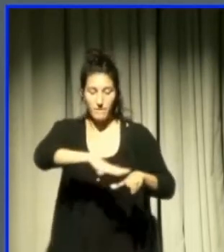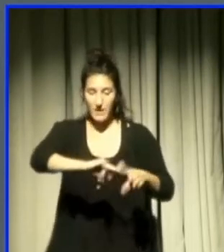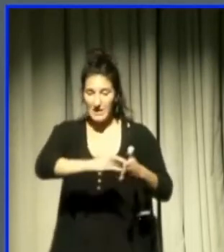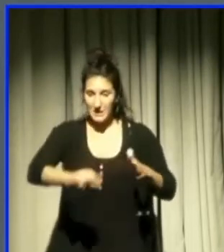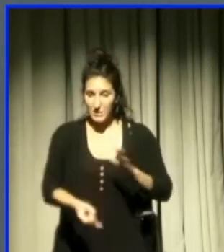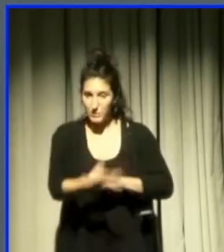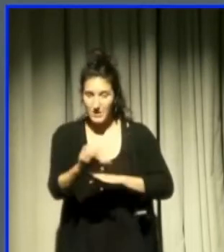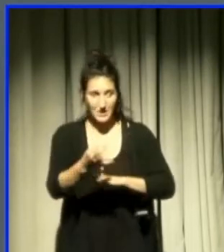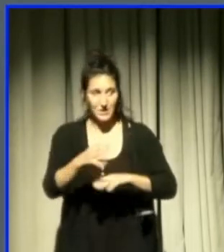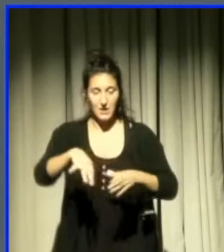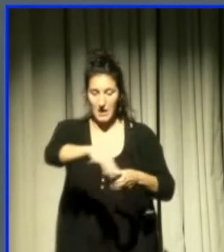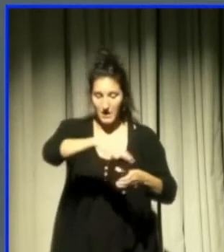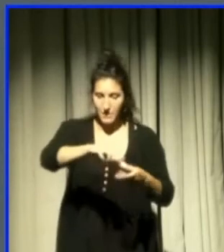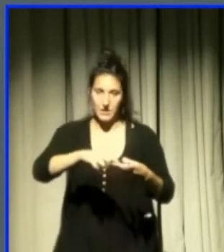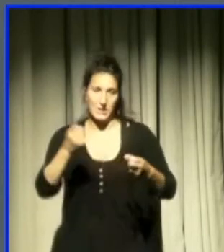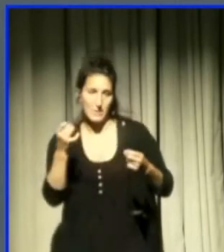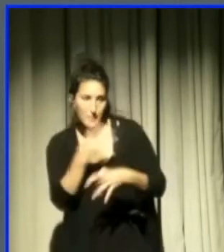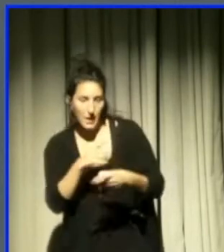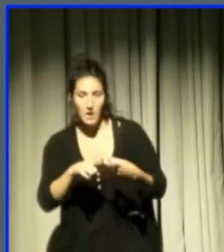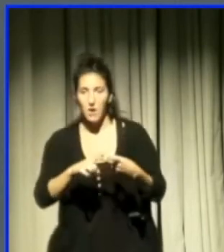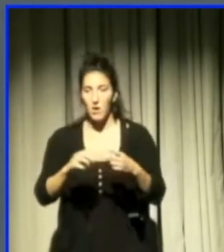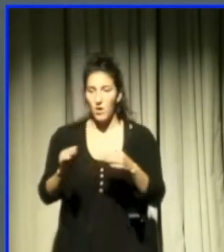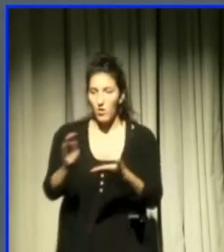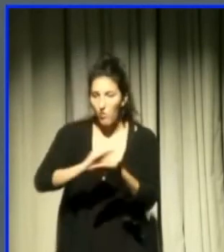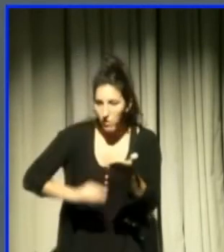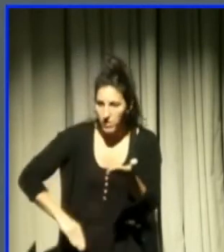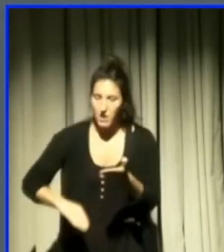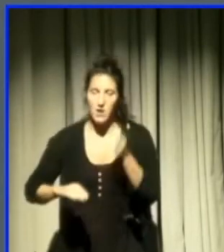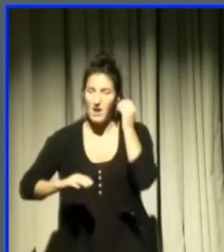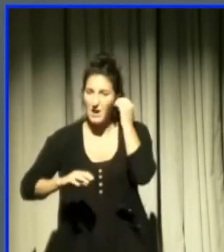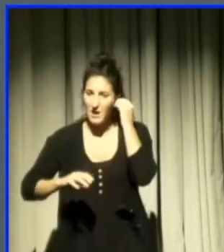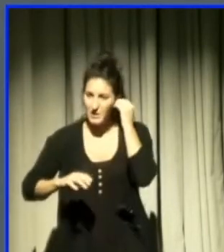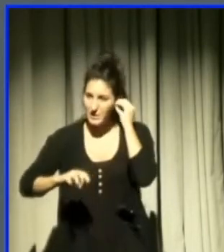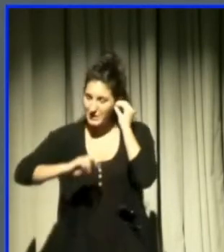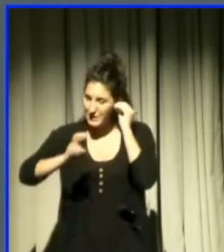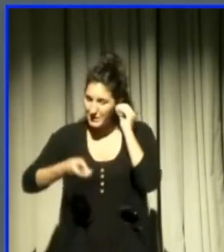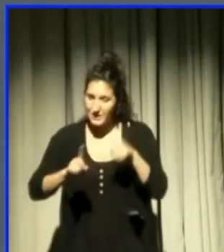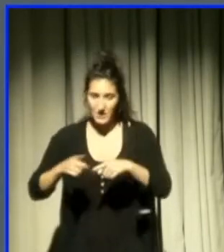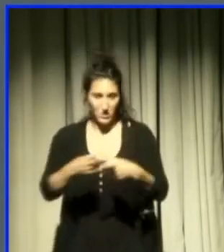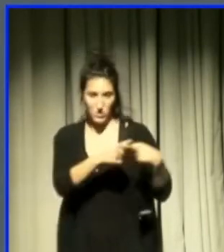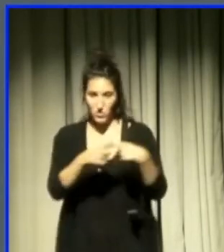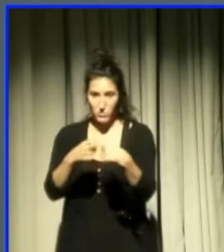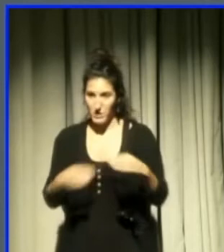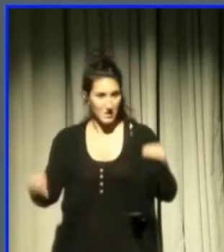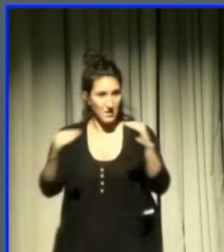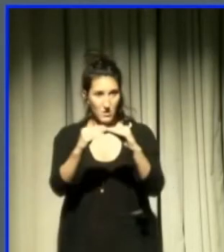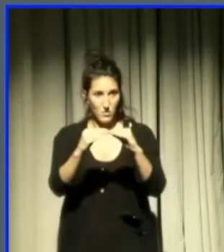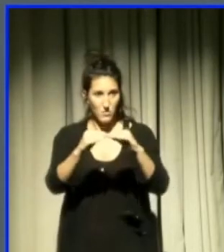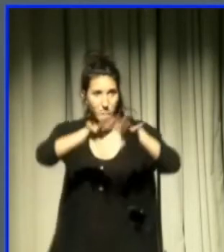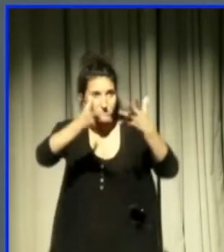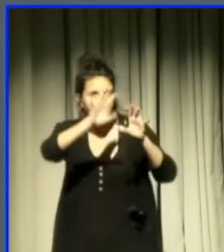workspaces that share the same hallmarks everywhere you go. A profusion of symbols of comfort and quality, at least to a